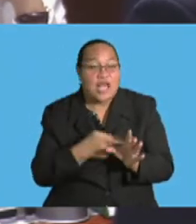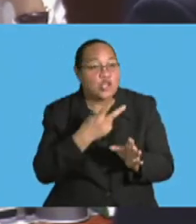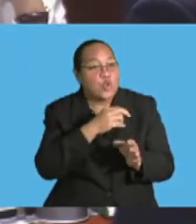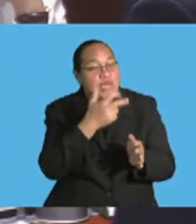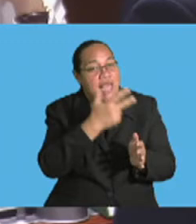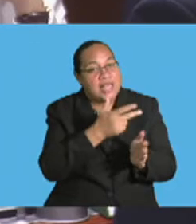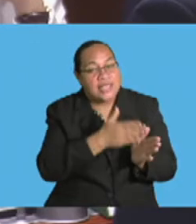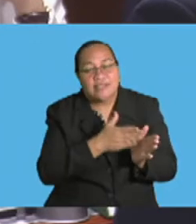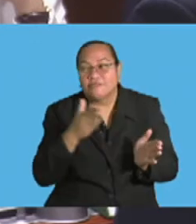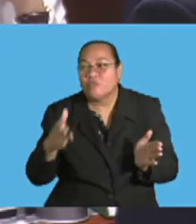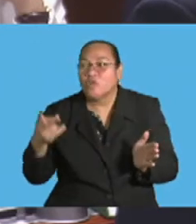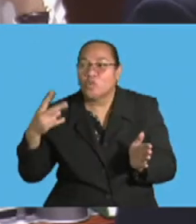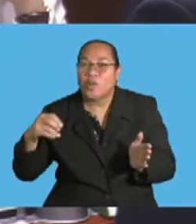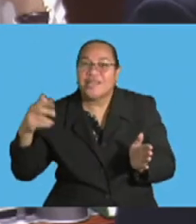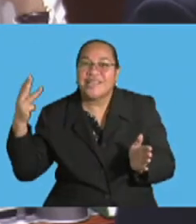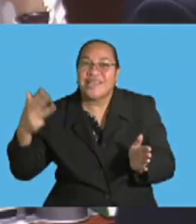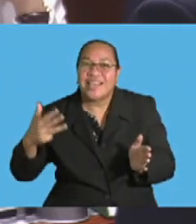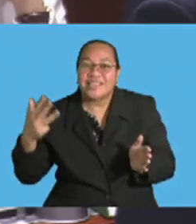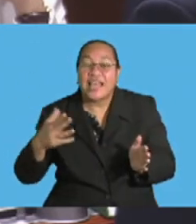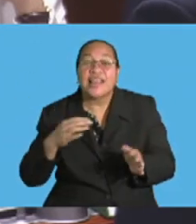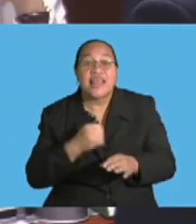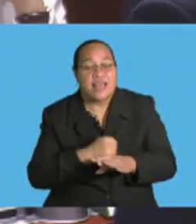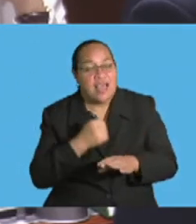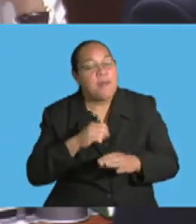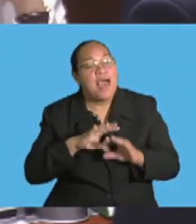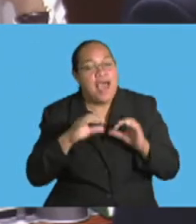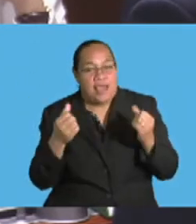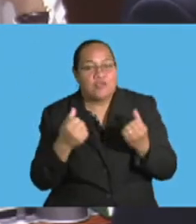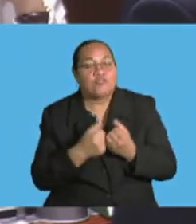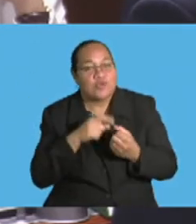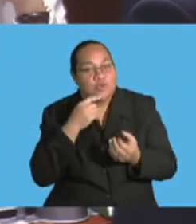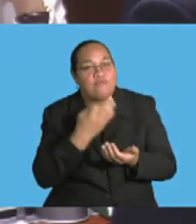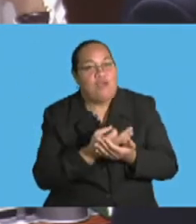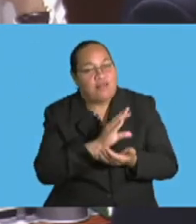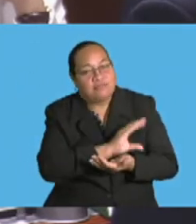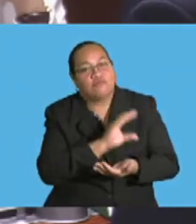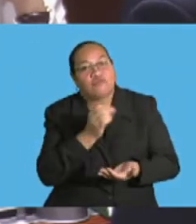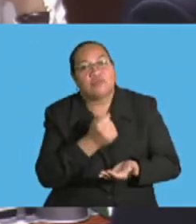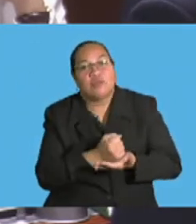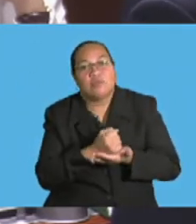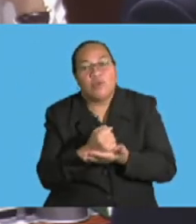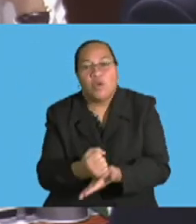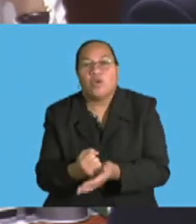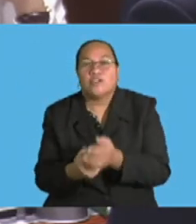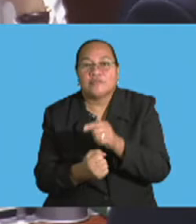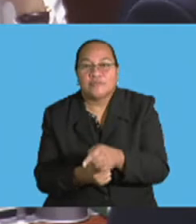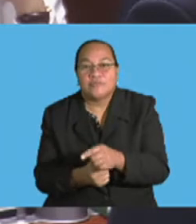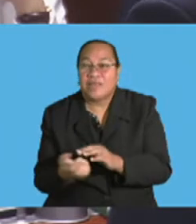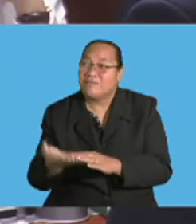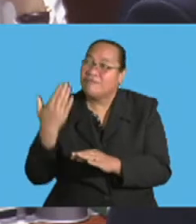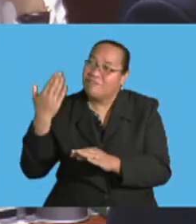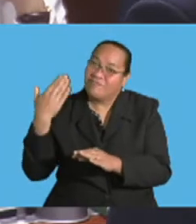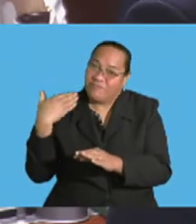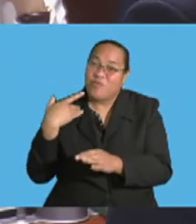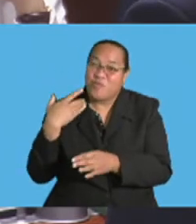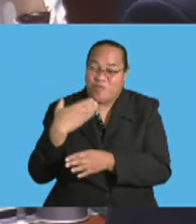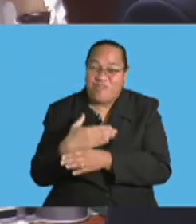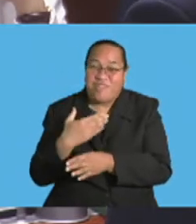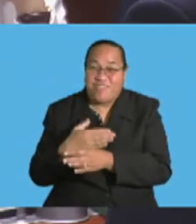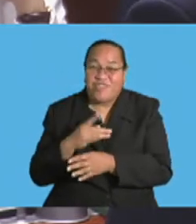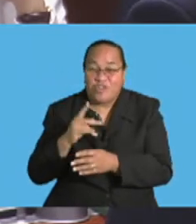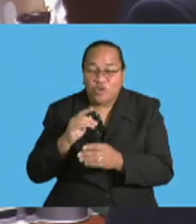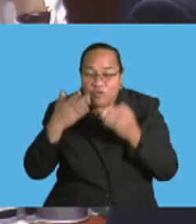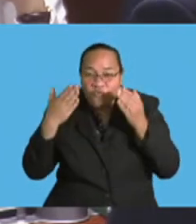2018-2019, government had agreed to fund this initiative, and previous efforts were also focused on